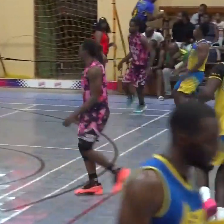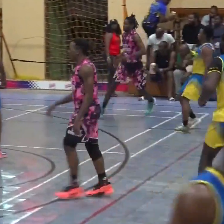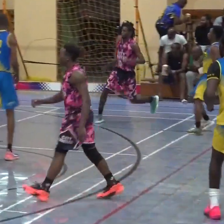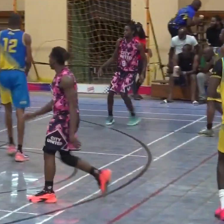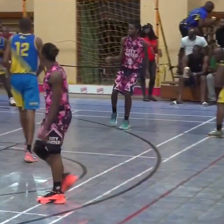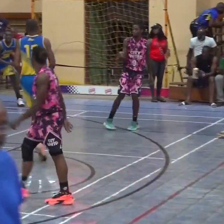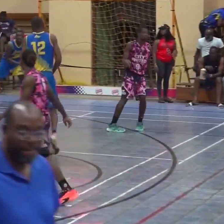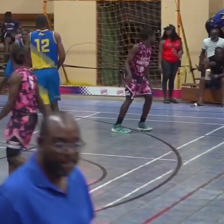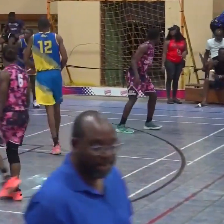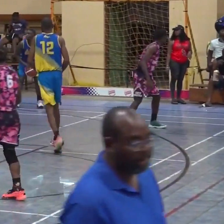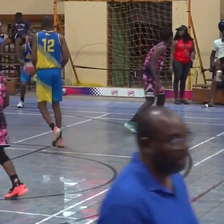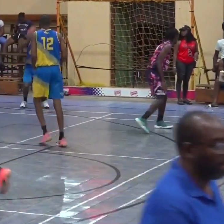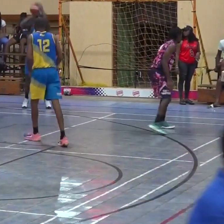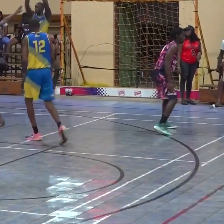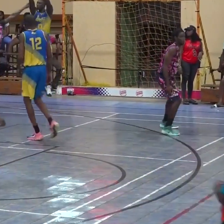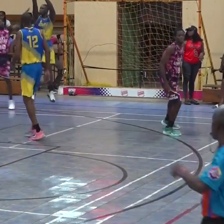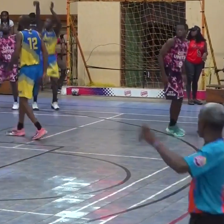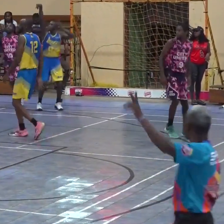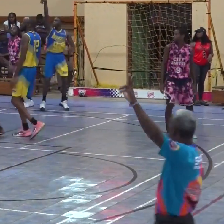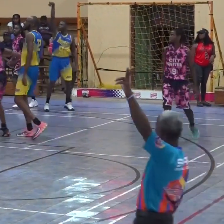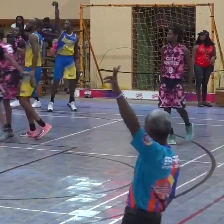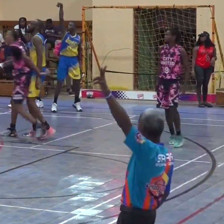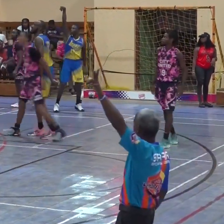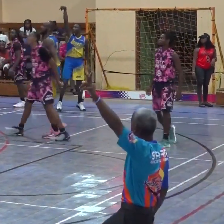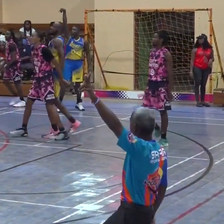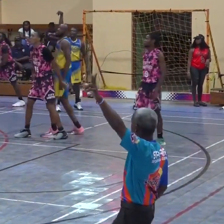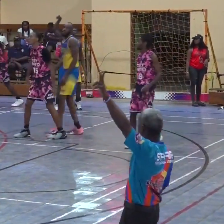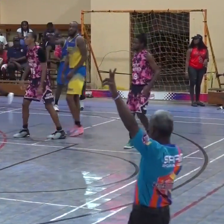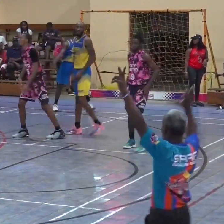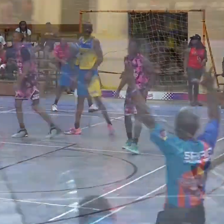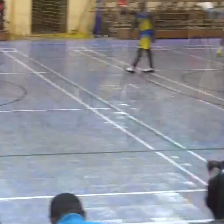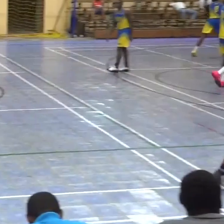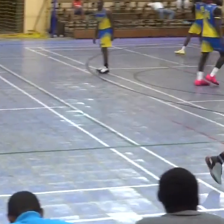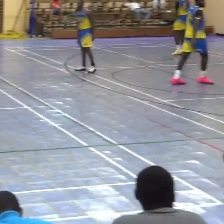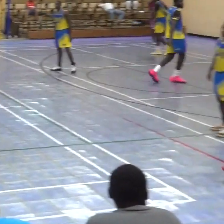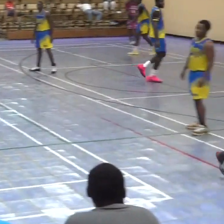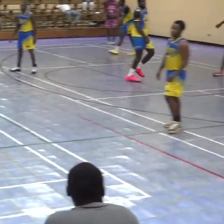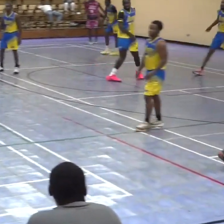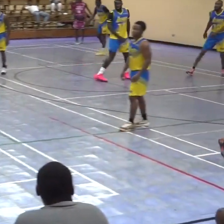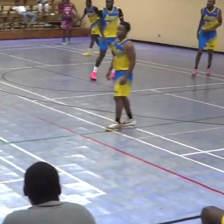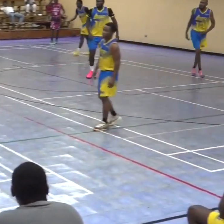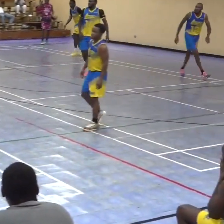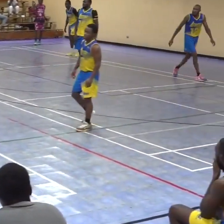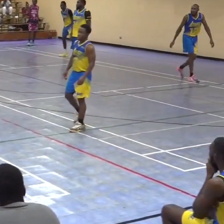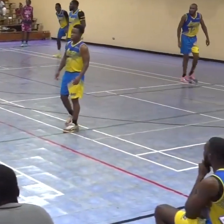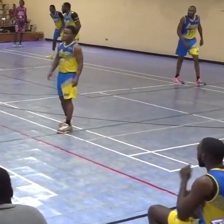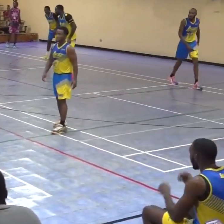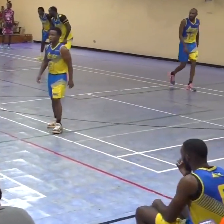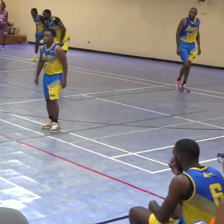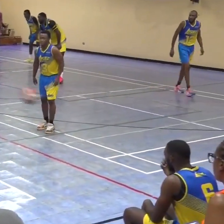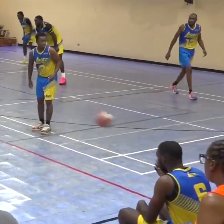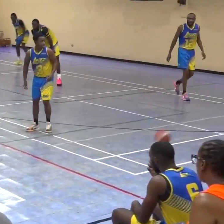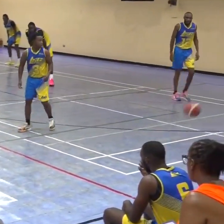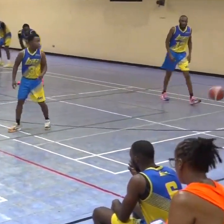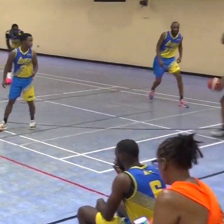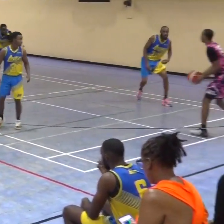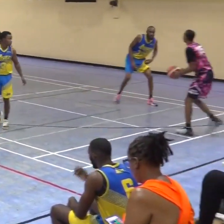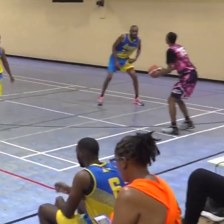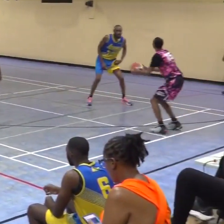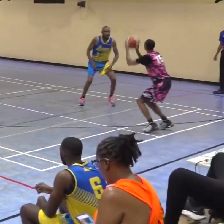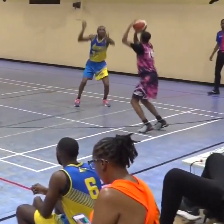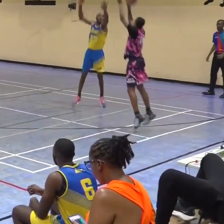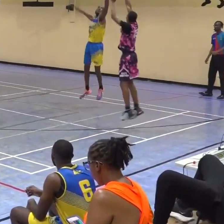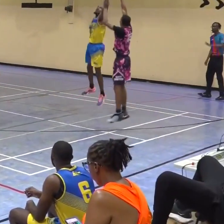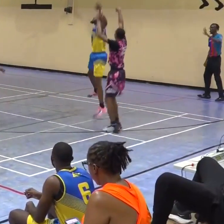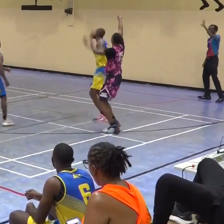had some shining moments. David Walk showed he too could bank a big one. With the grand scheme of things, the men in pink made the first statement.